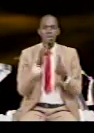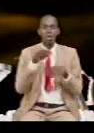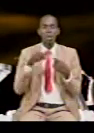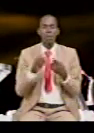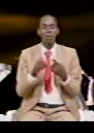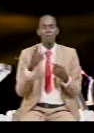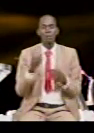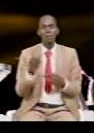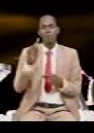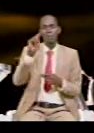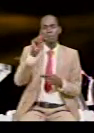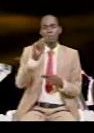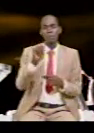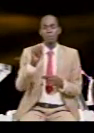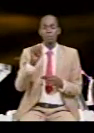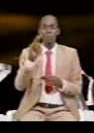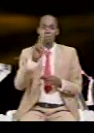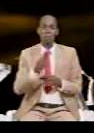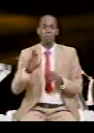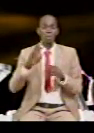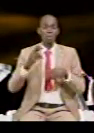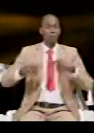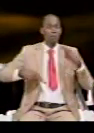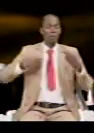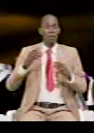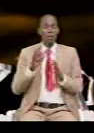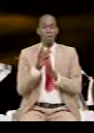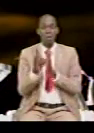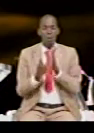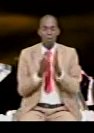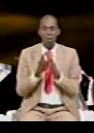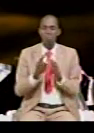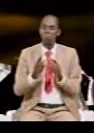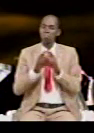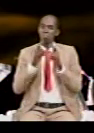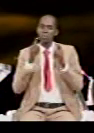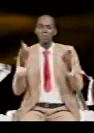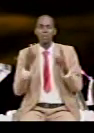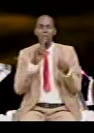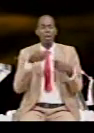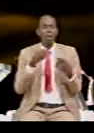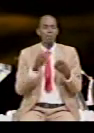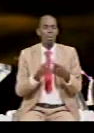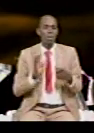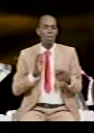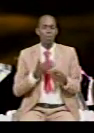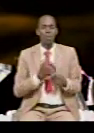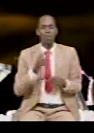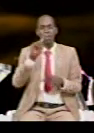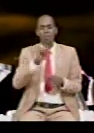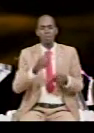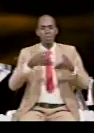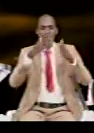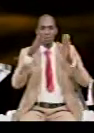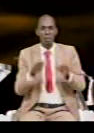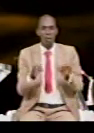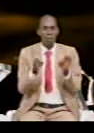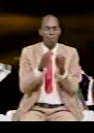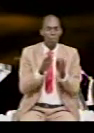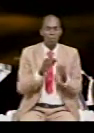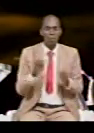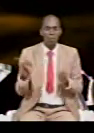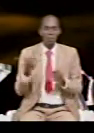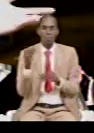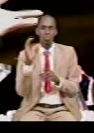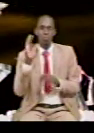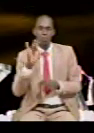hour, really reviving indeed. Talk of our leaders meeting messages, workers meeting